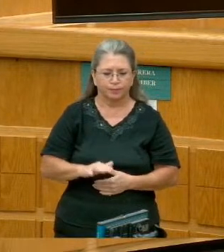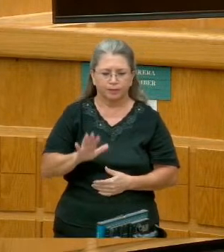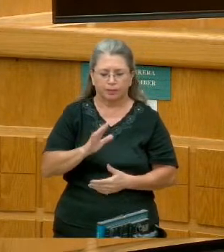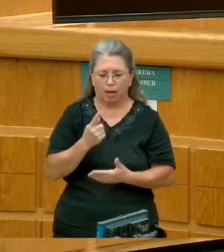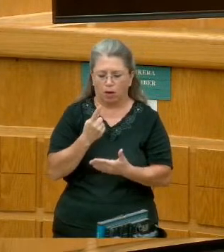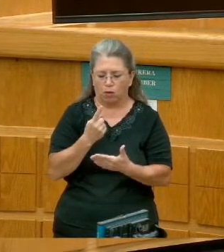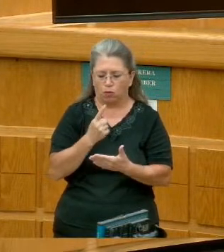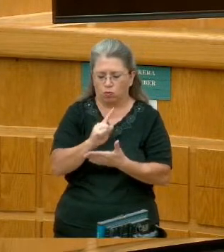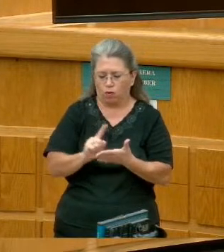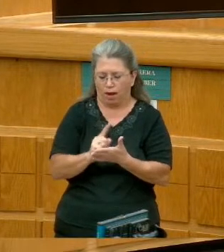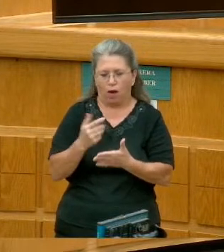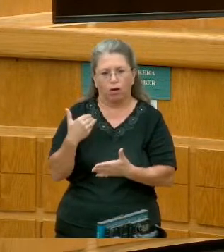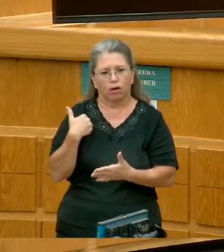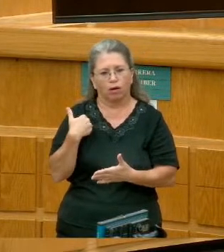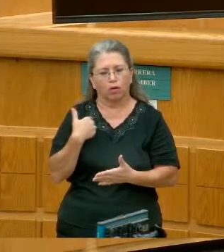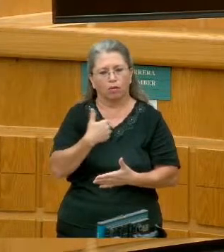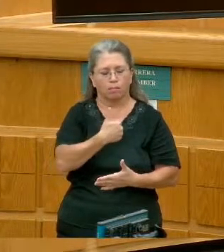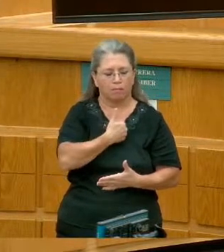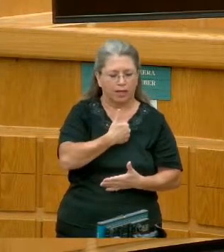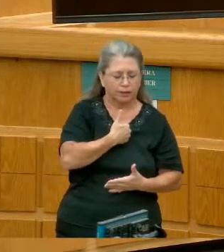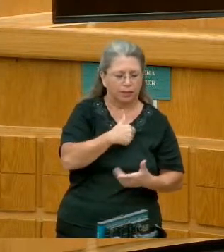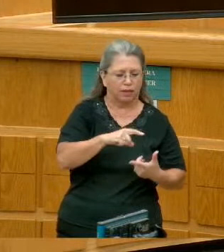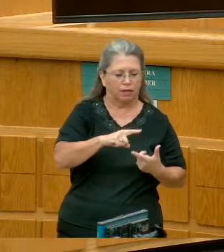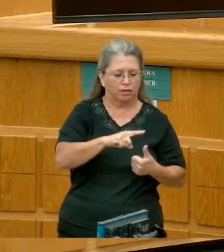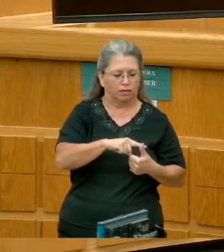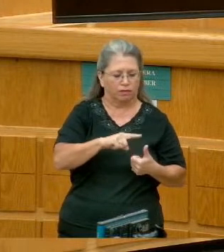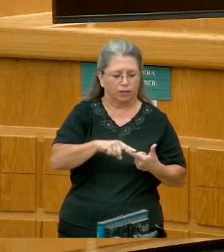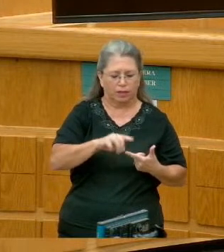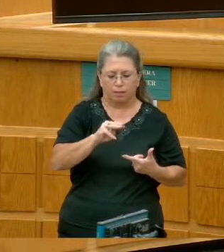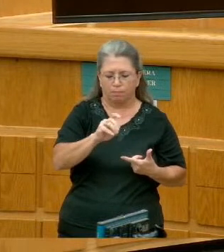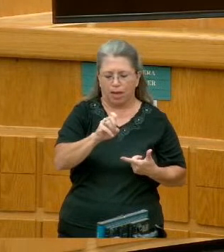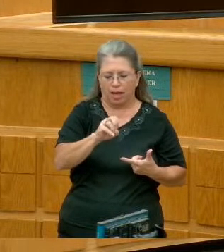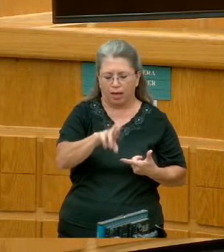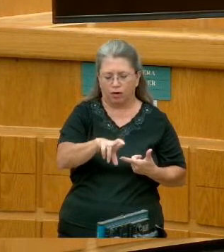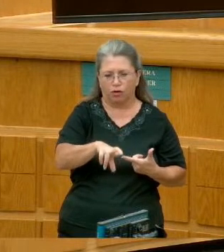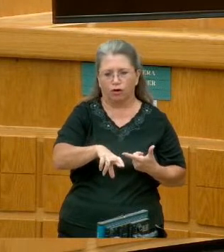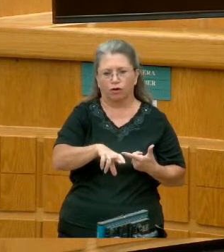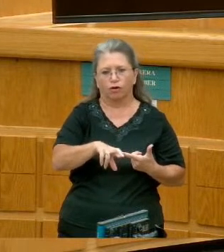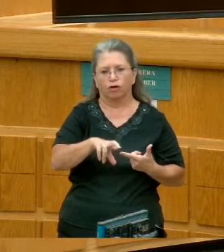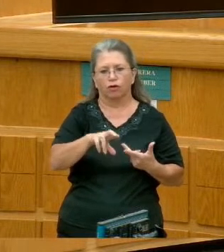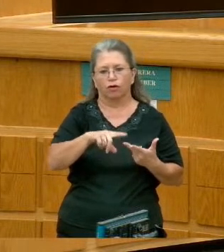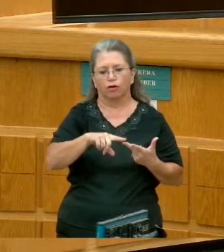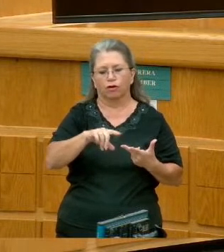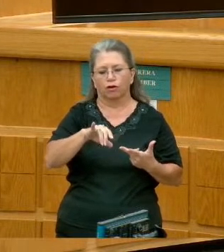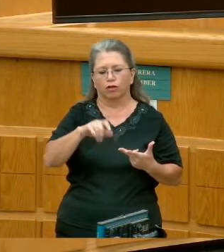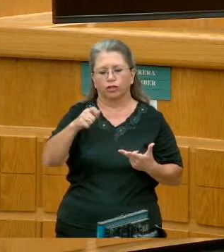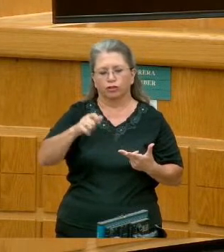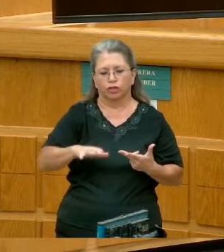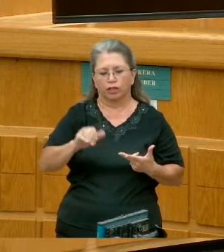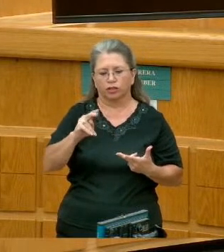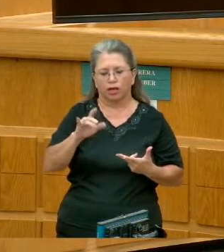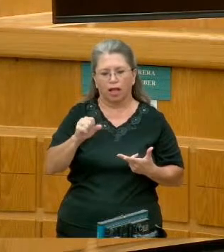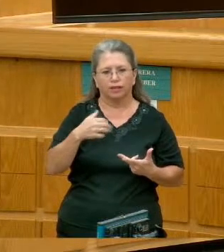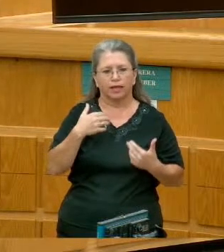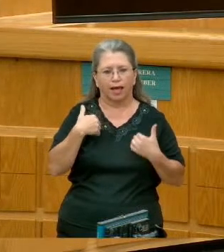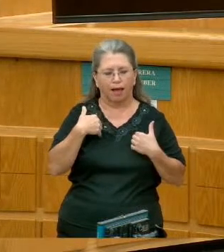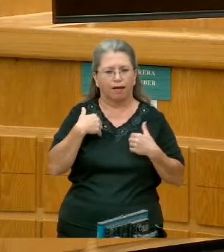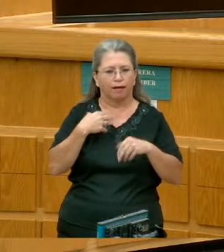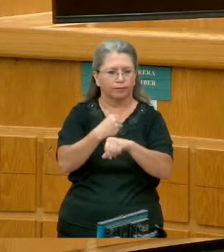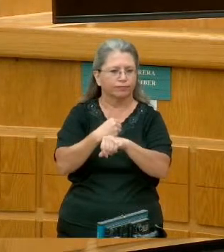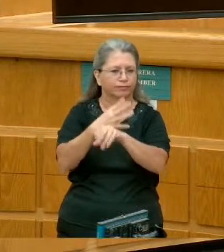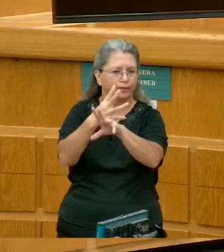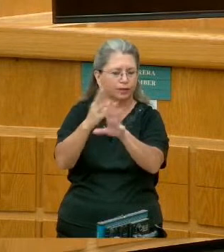Joe McComb and myself and Nueces County Judge Barbara Canales had a WebEx with 6 of